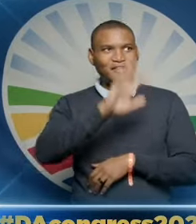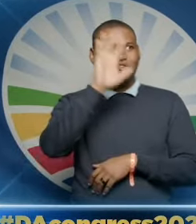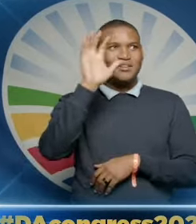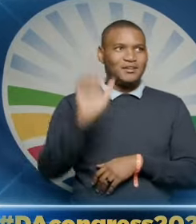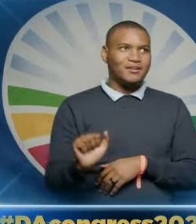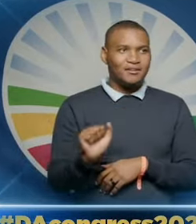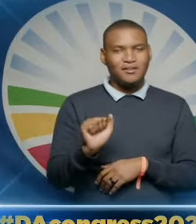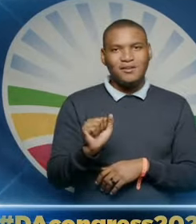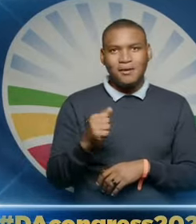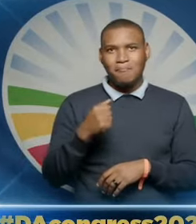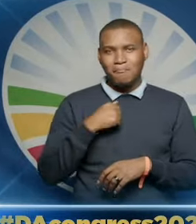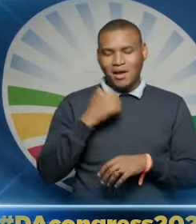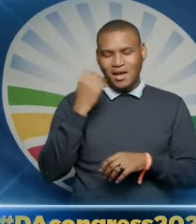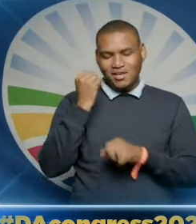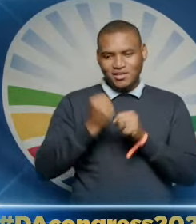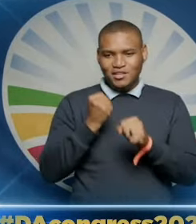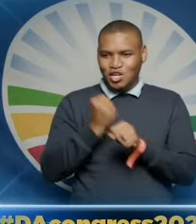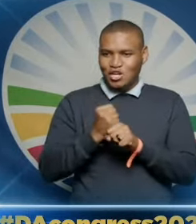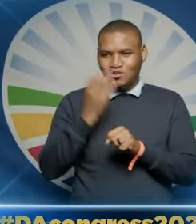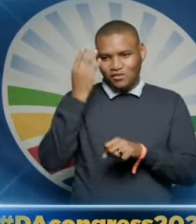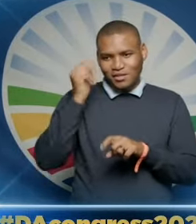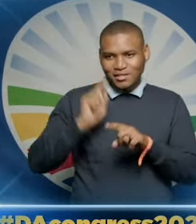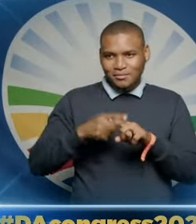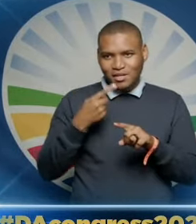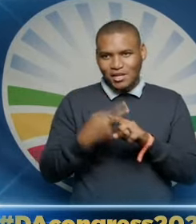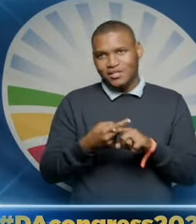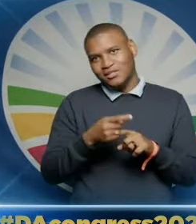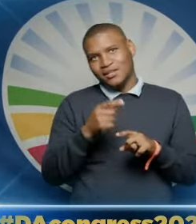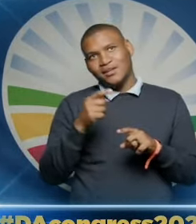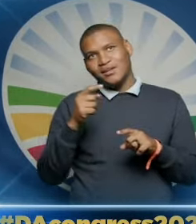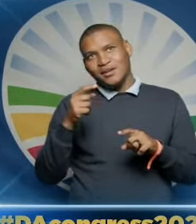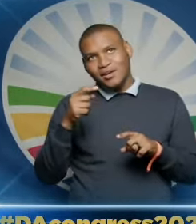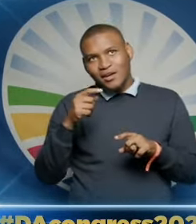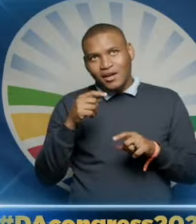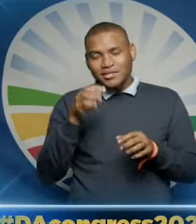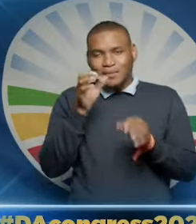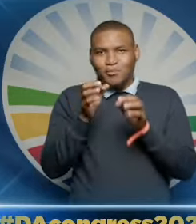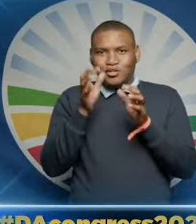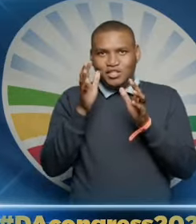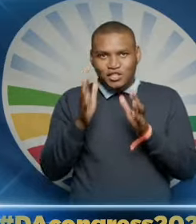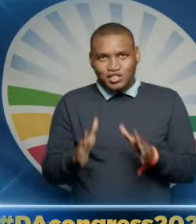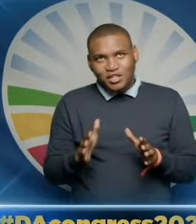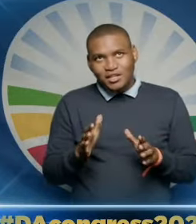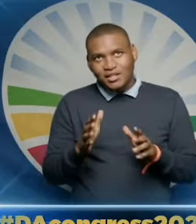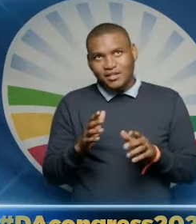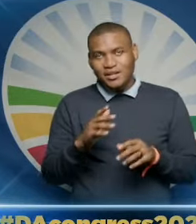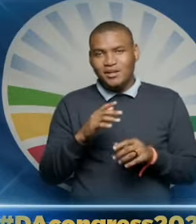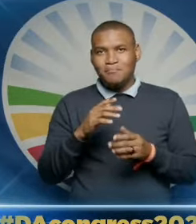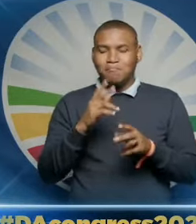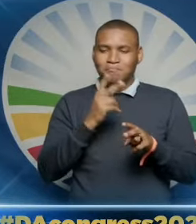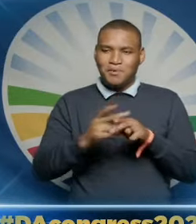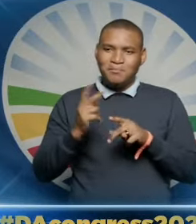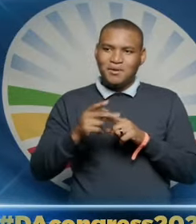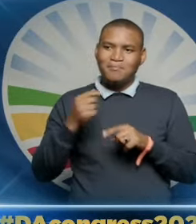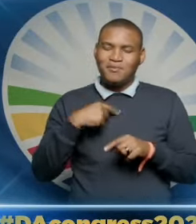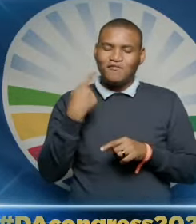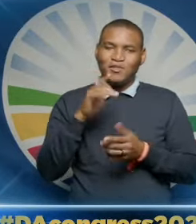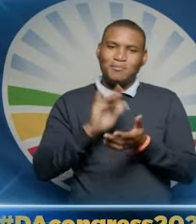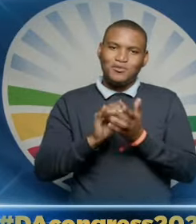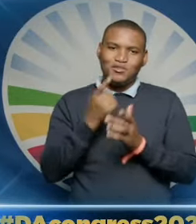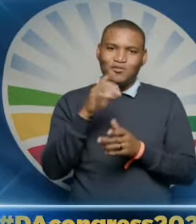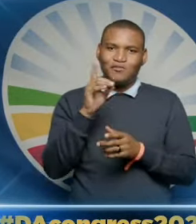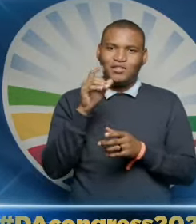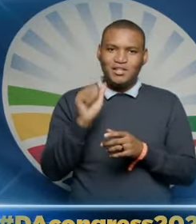Africa. And my years of experience as a technocrat and as a politician have sufficiently prepared me for the position of